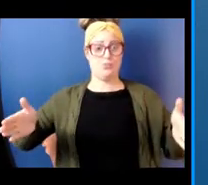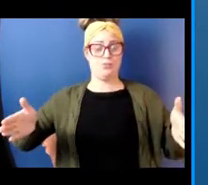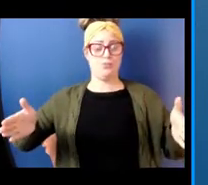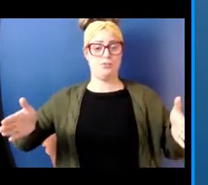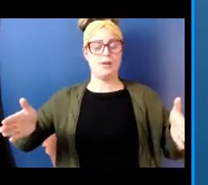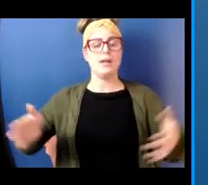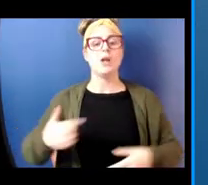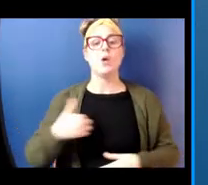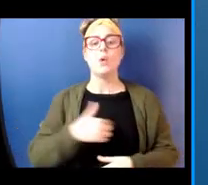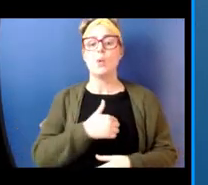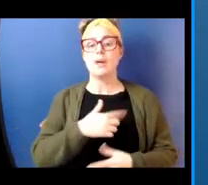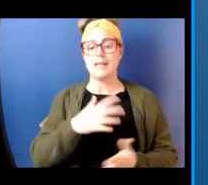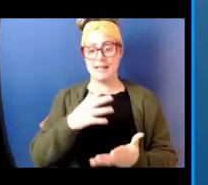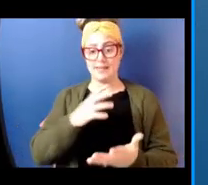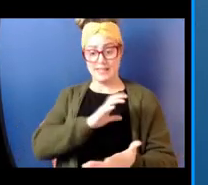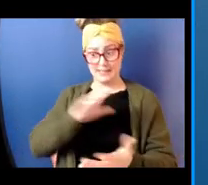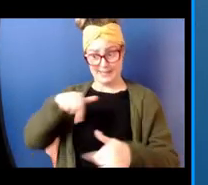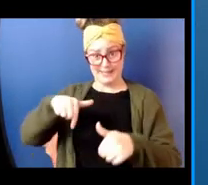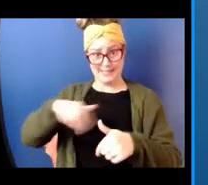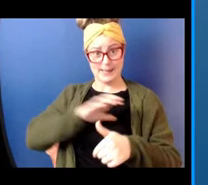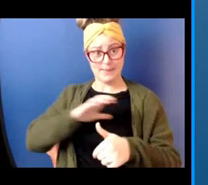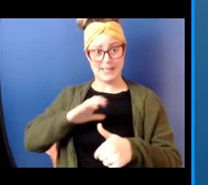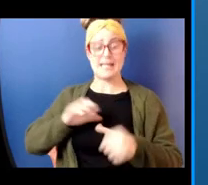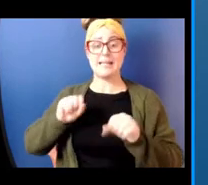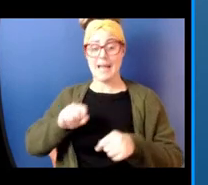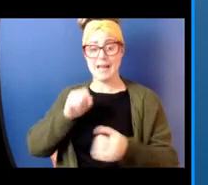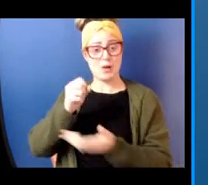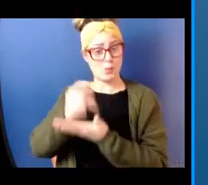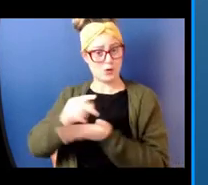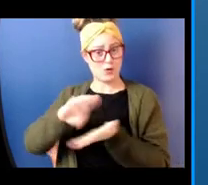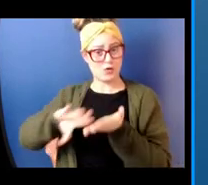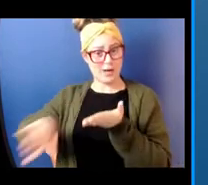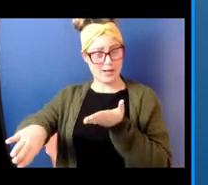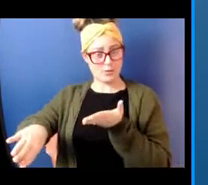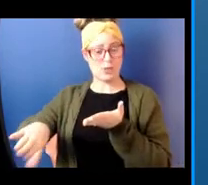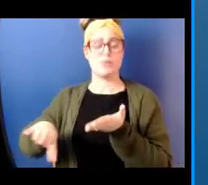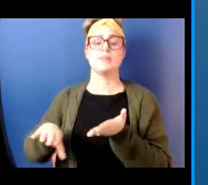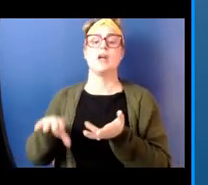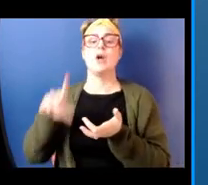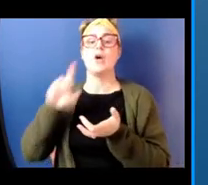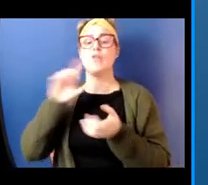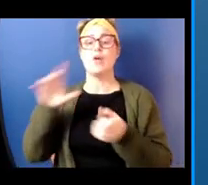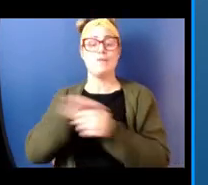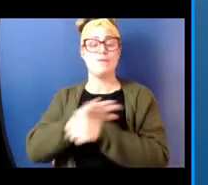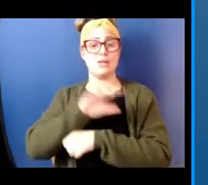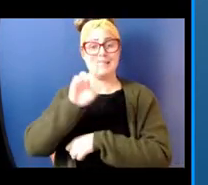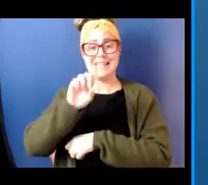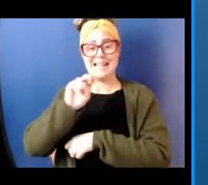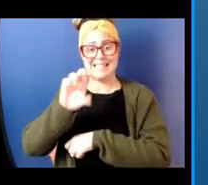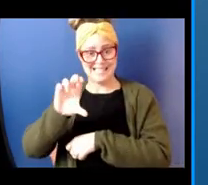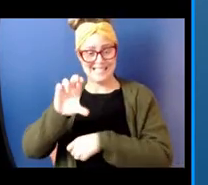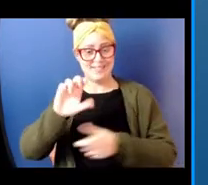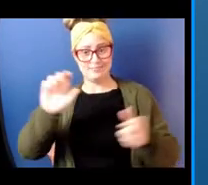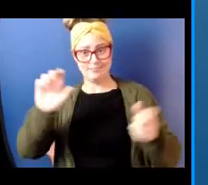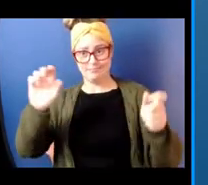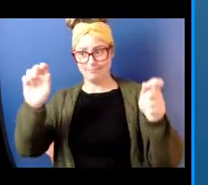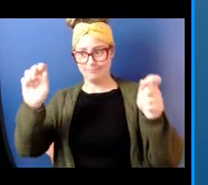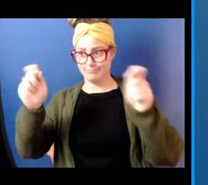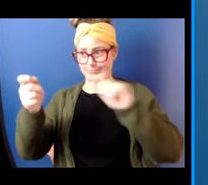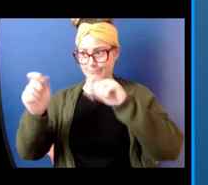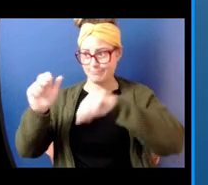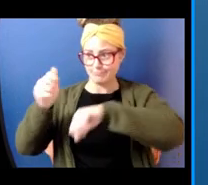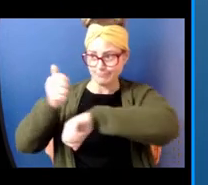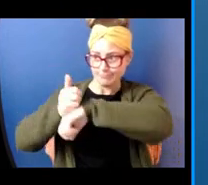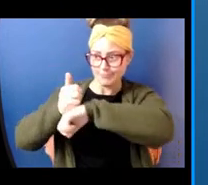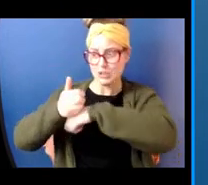could approve waivers subject to the ratification of the full DNC to allow states to go before